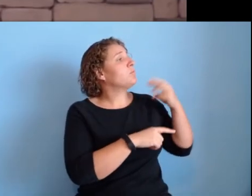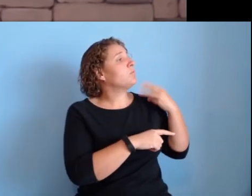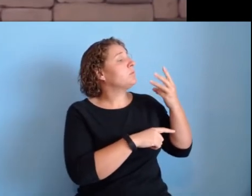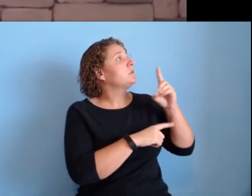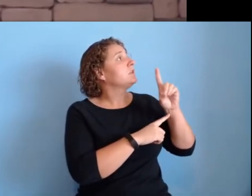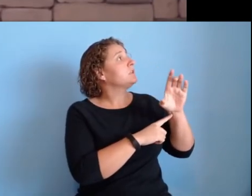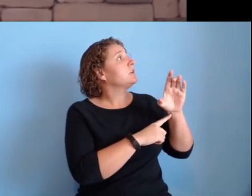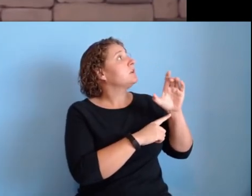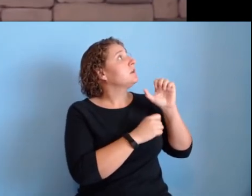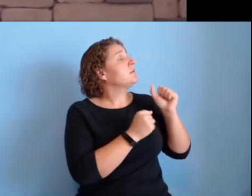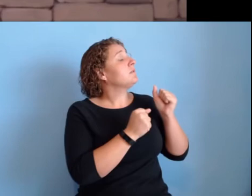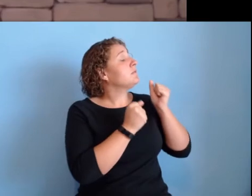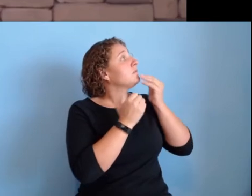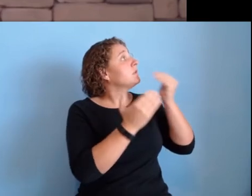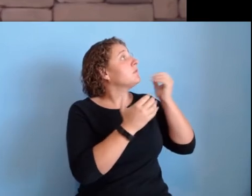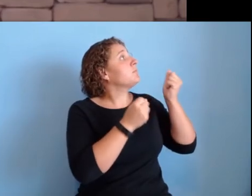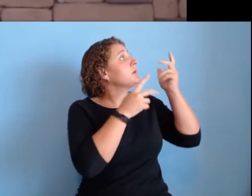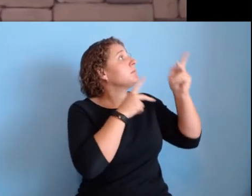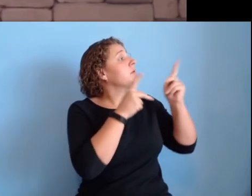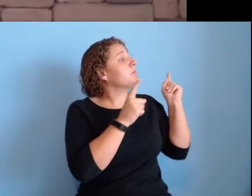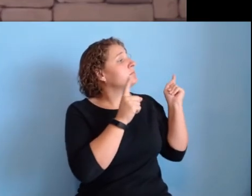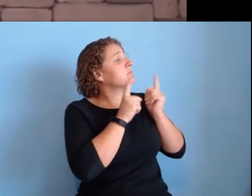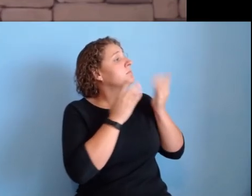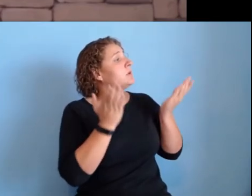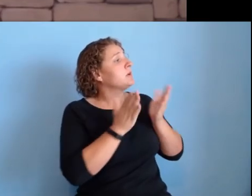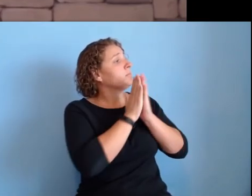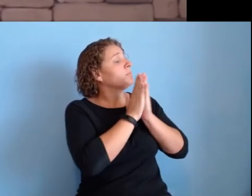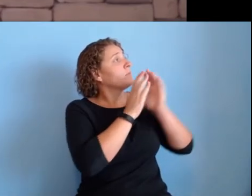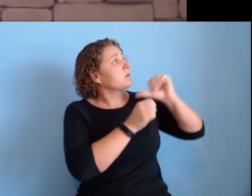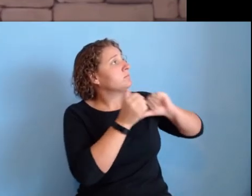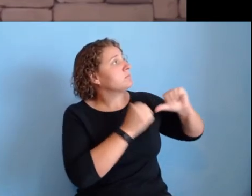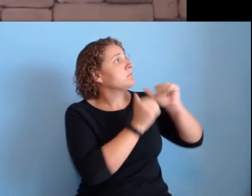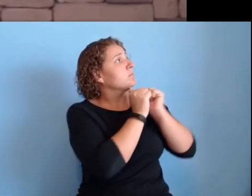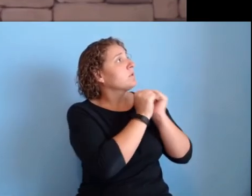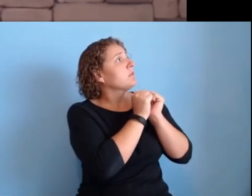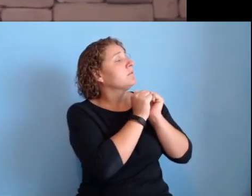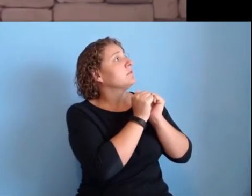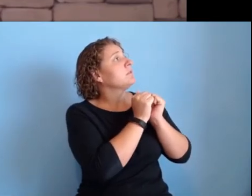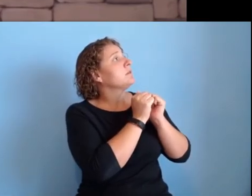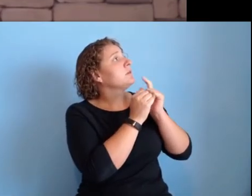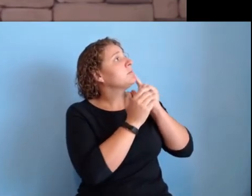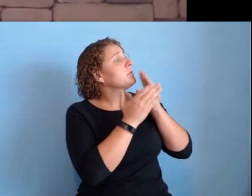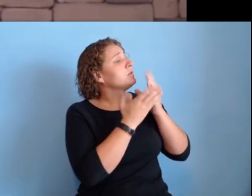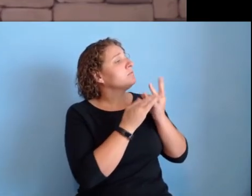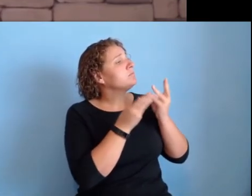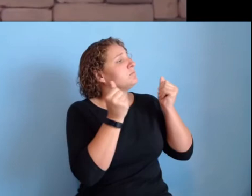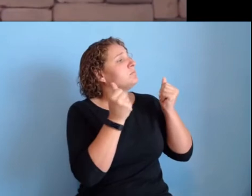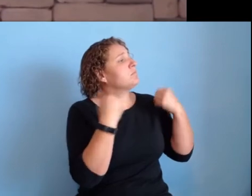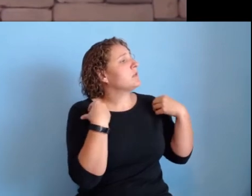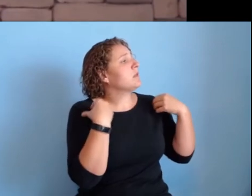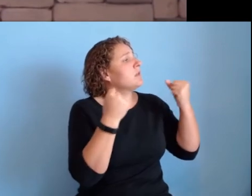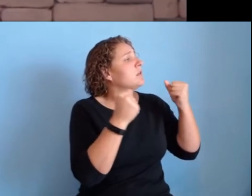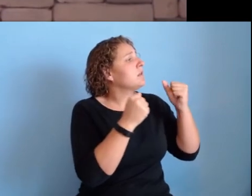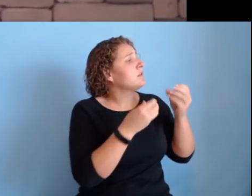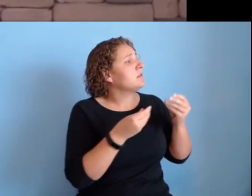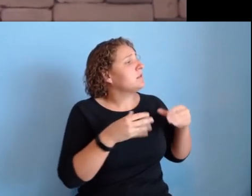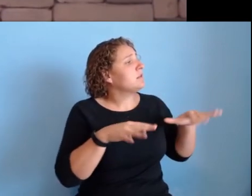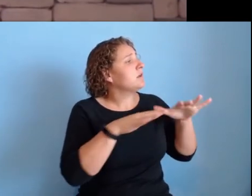here yesterday. And Lord, we ask that you'd heal our land, bring it back to its sense, bring it back to your feet.